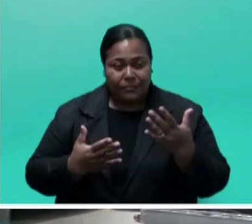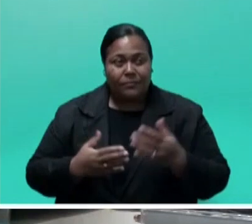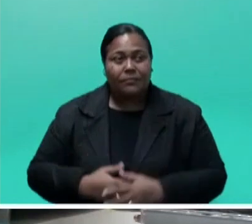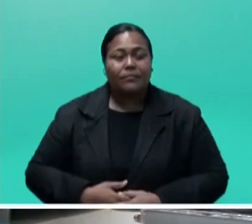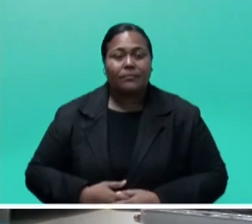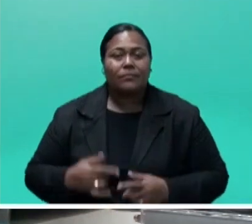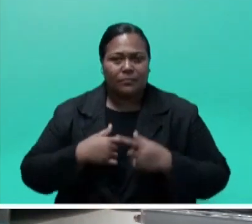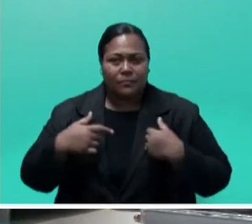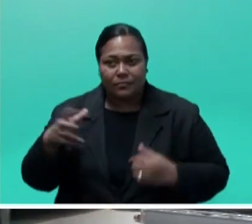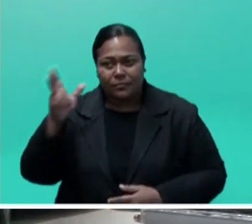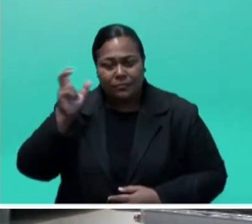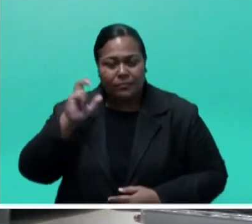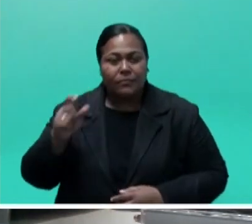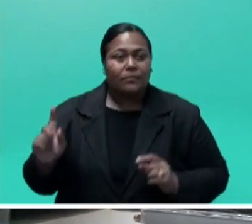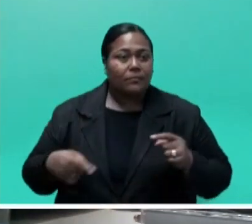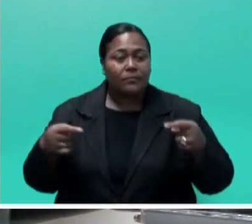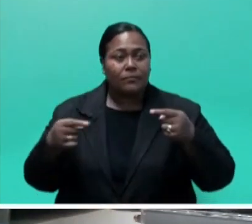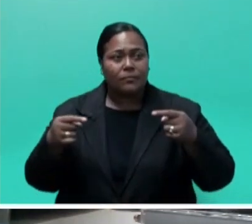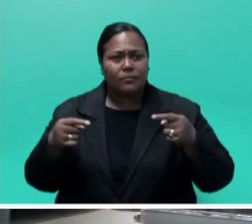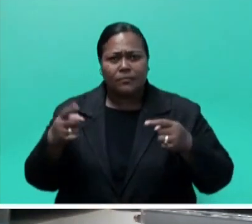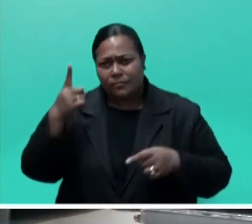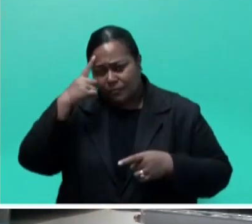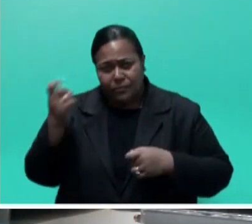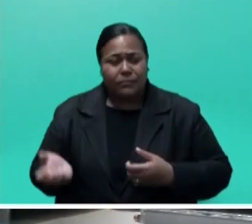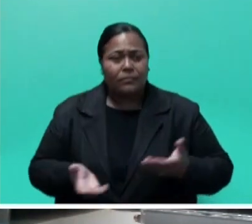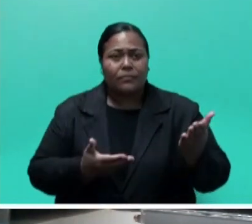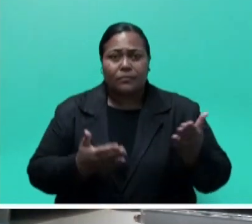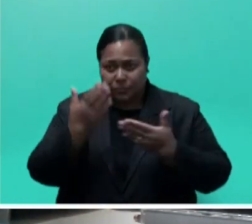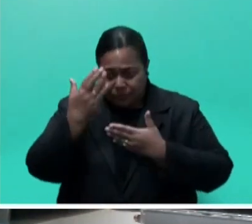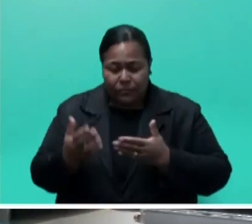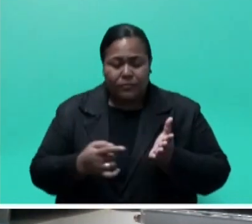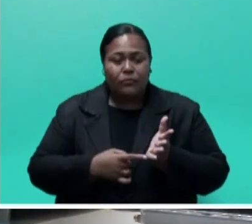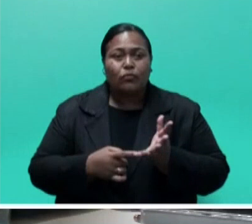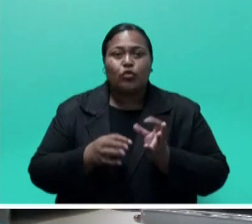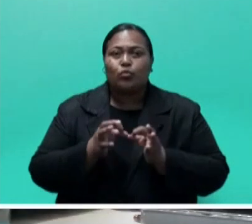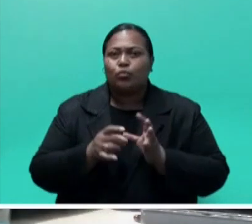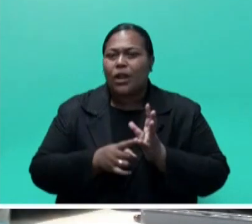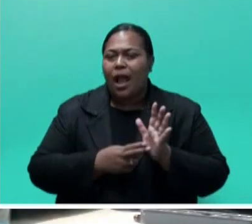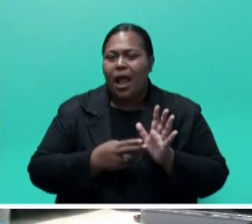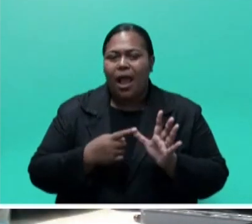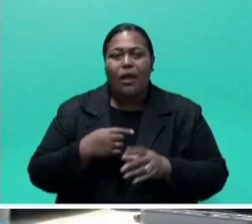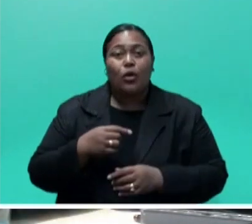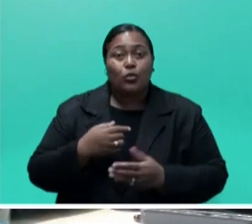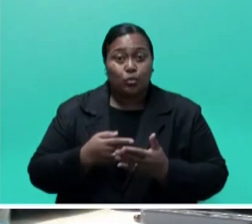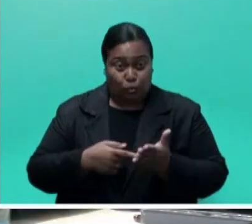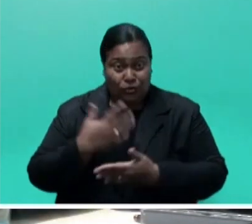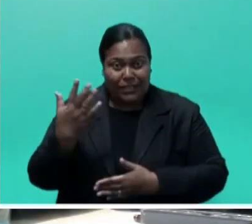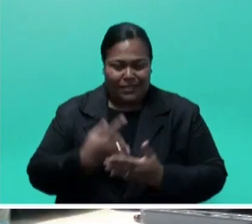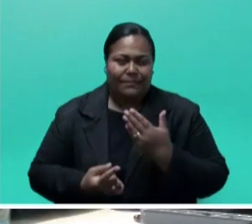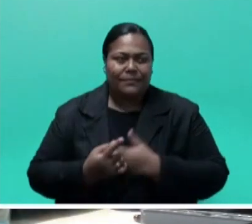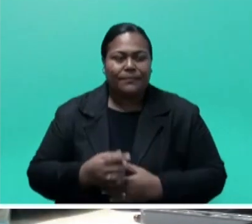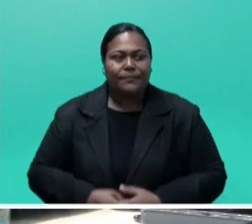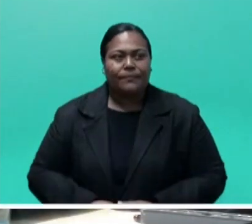to the debate on the motion by the Honourable Tumbuna on Tuesday. One of course, is